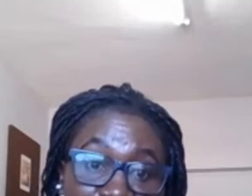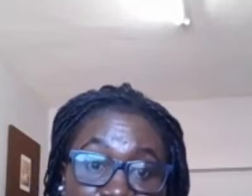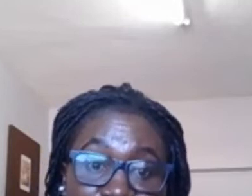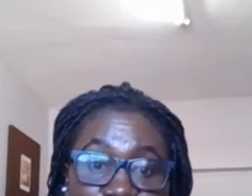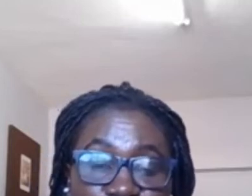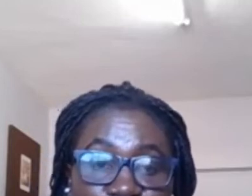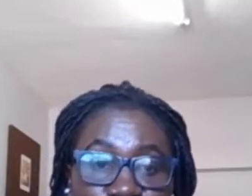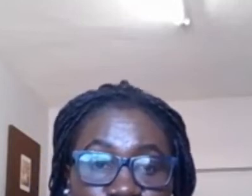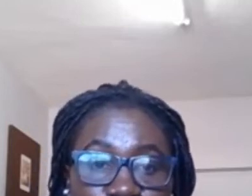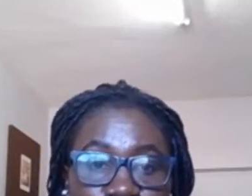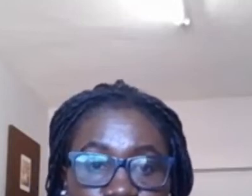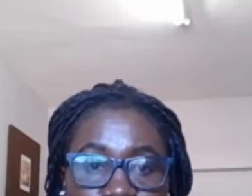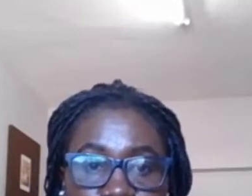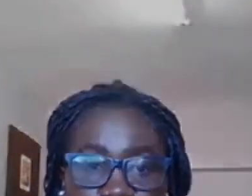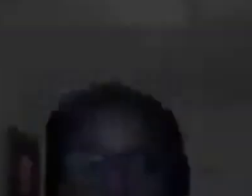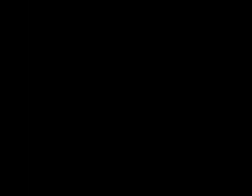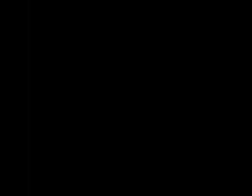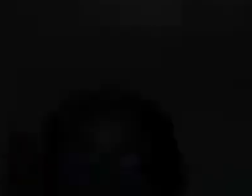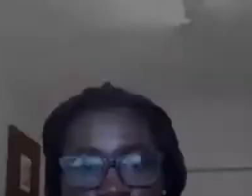child.